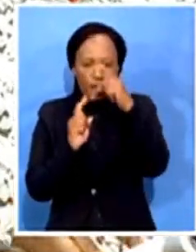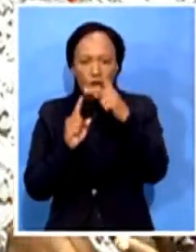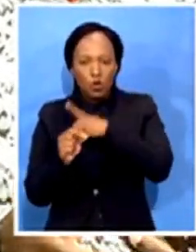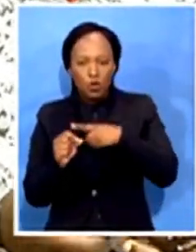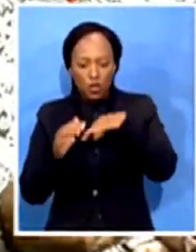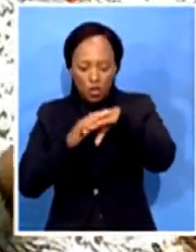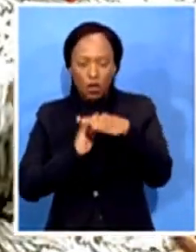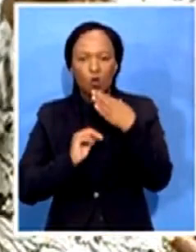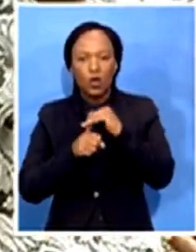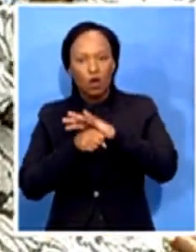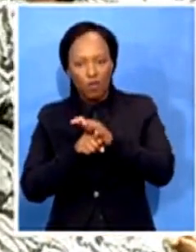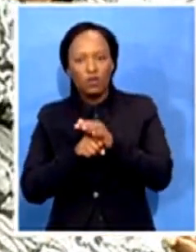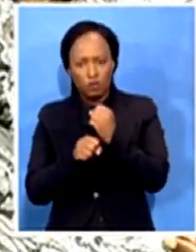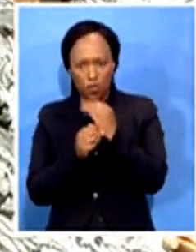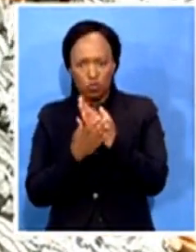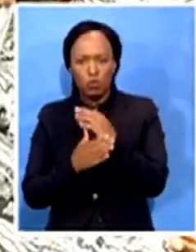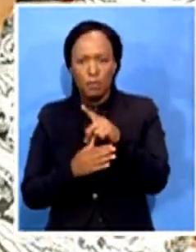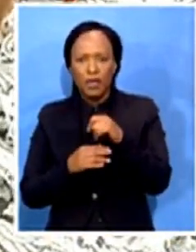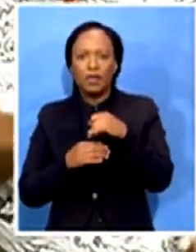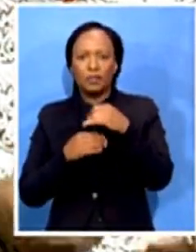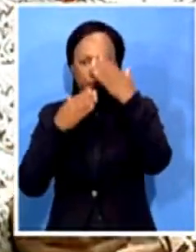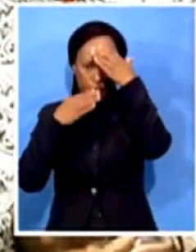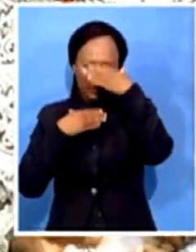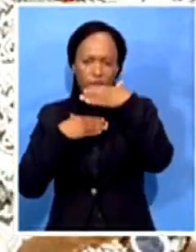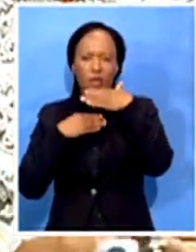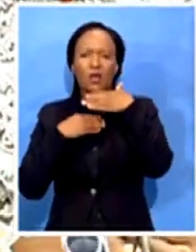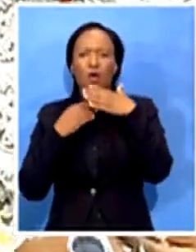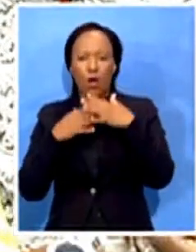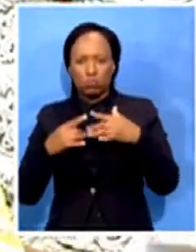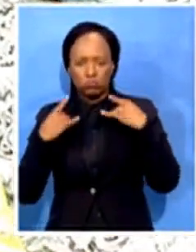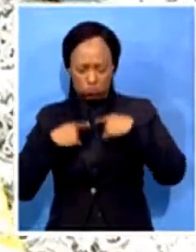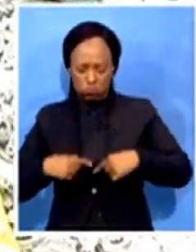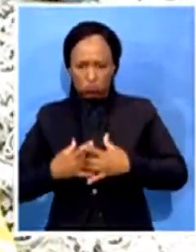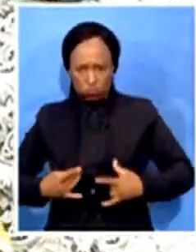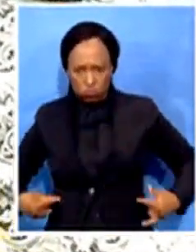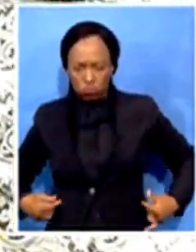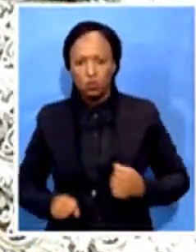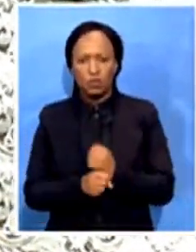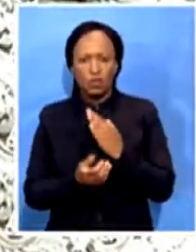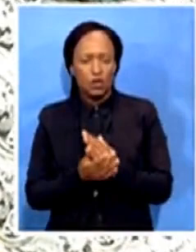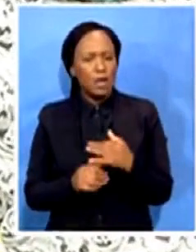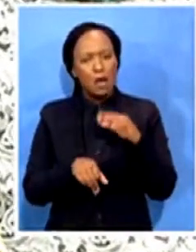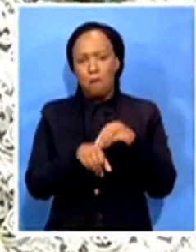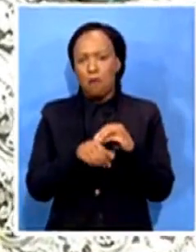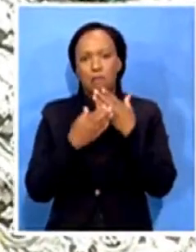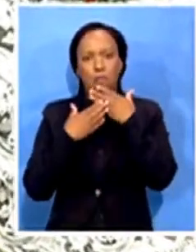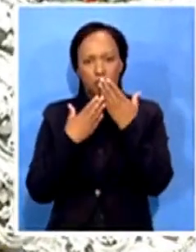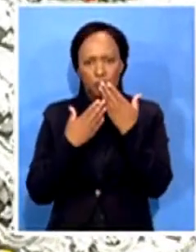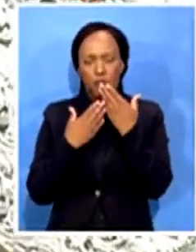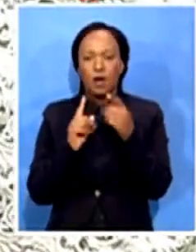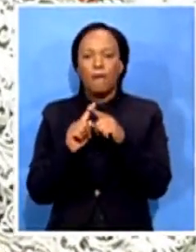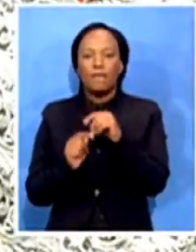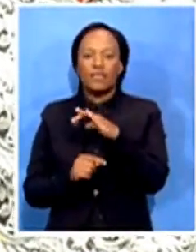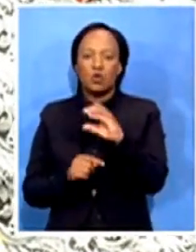full PPE for that matter. So I don't think that one is an issue, but I think the CEO will be able to respond on the issues